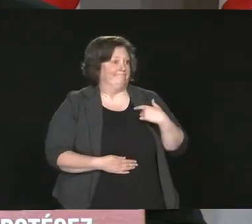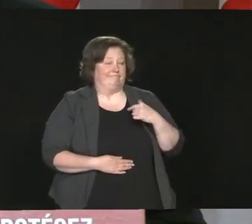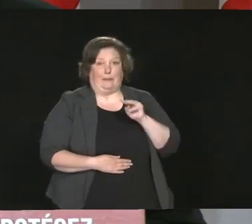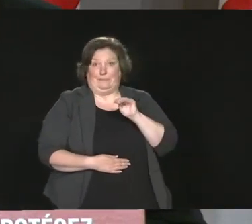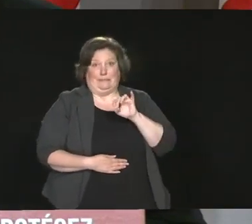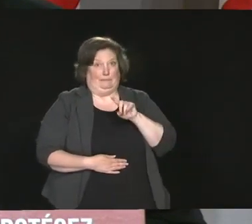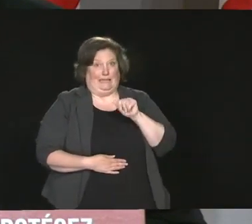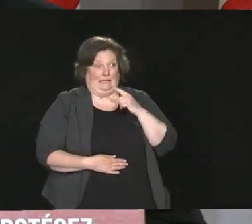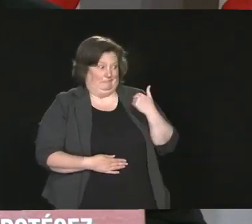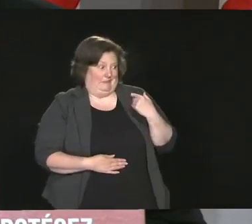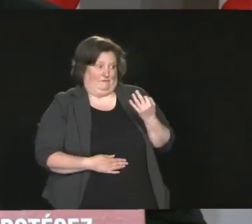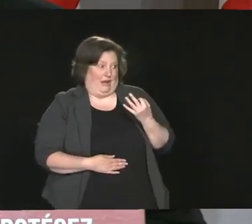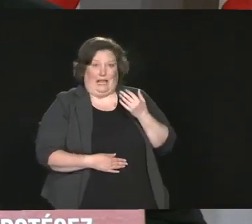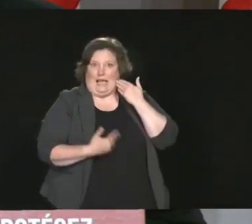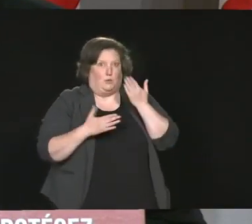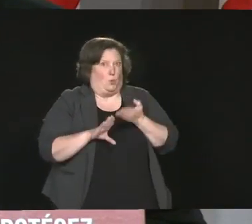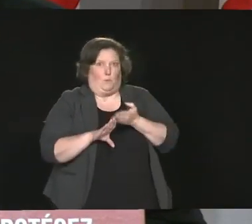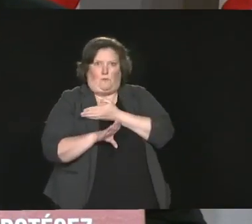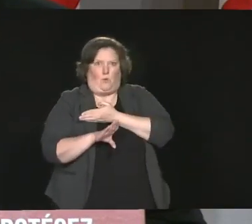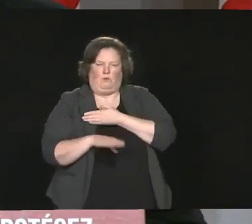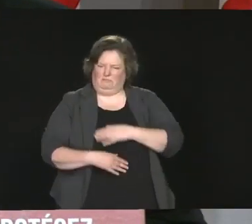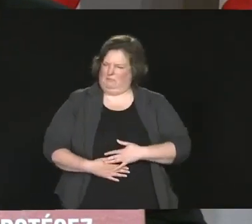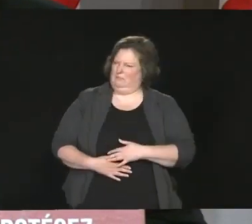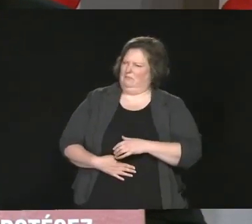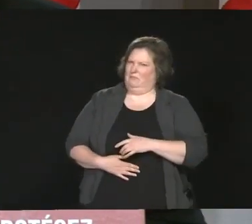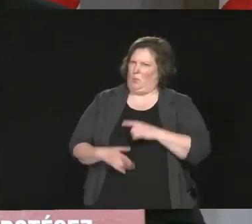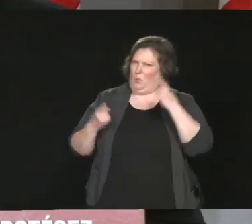Does that mark a breakdown in communication?